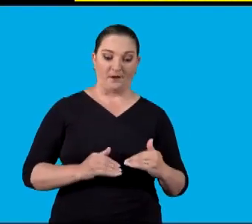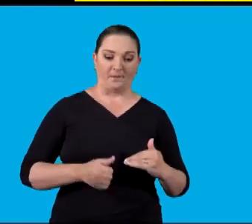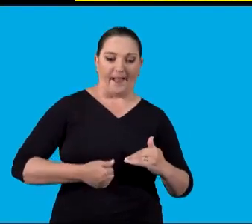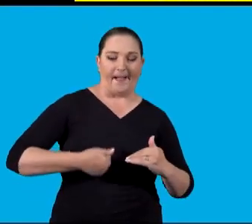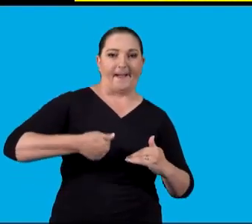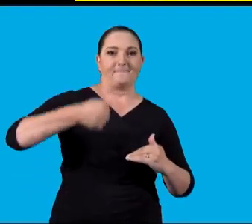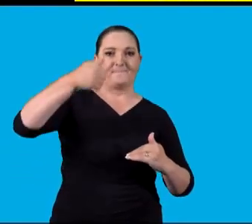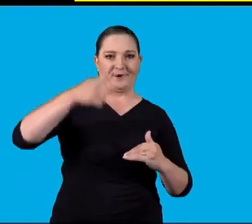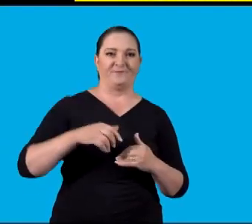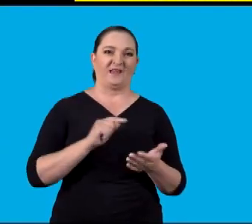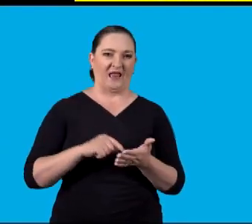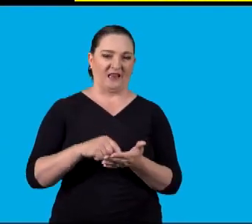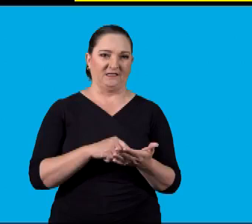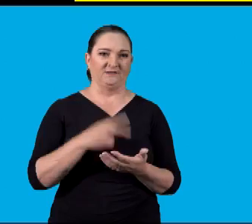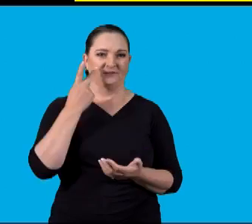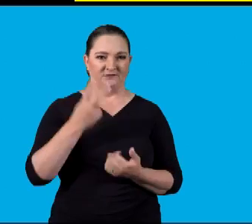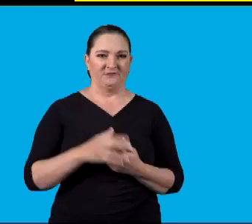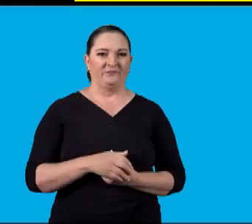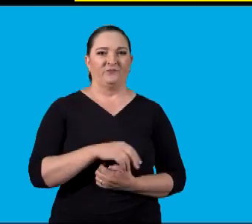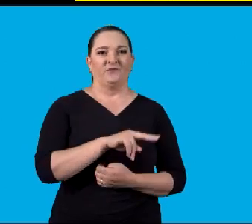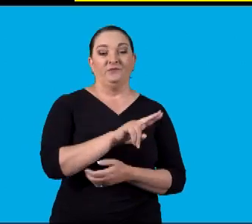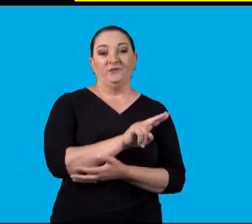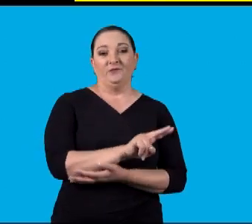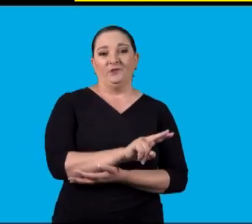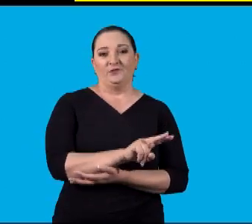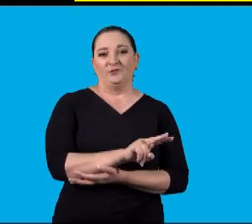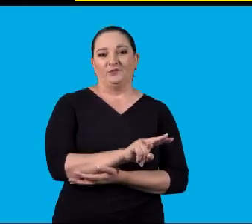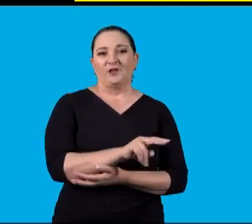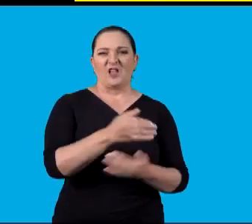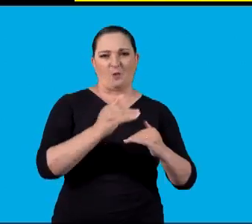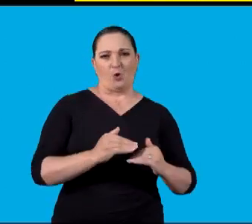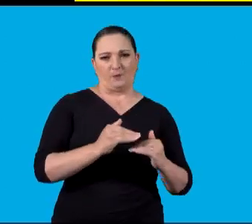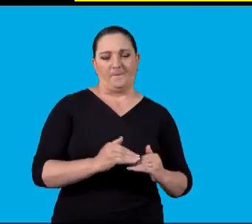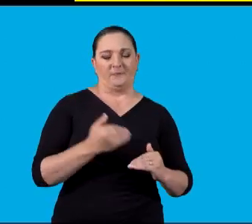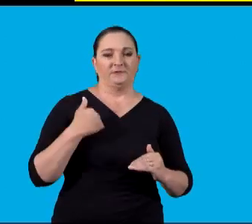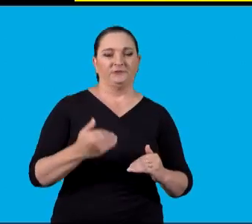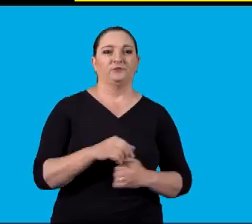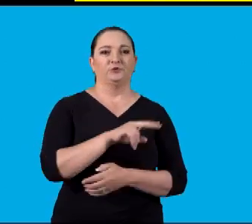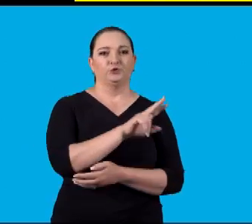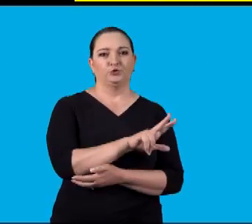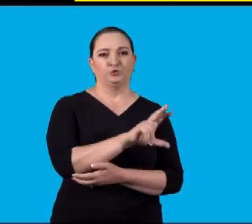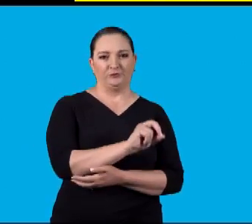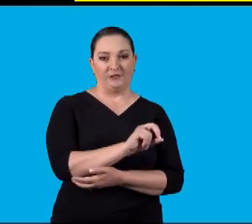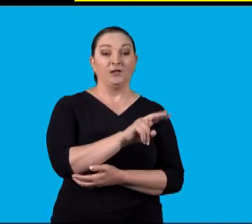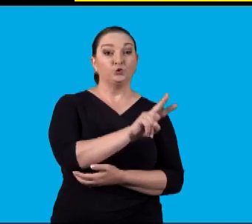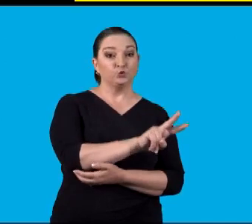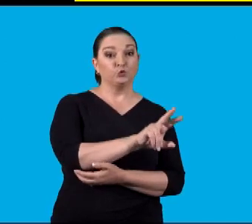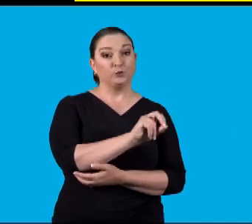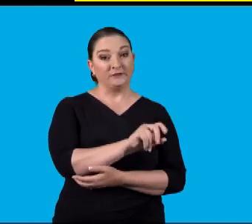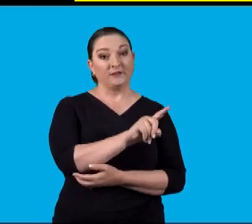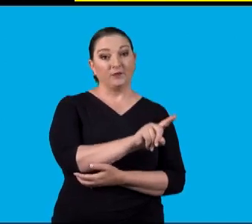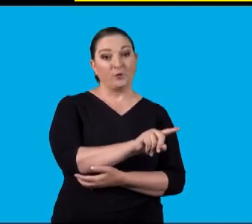calculation. So I'm going to start with the 20,158,970, the one that is at the bottom. So I'm coming here to say